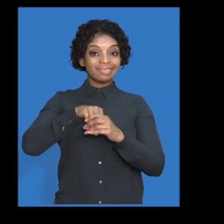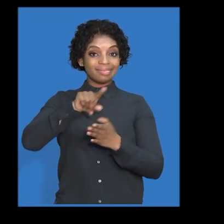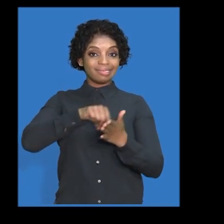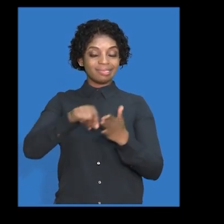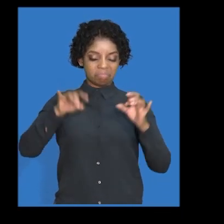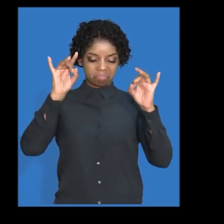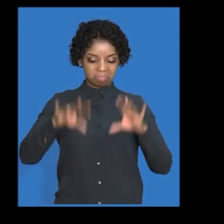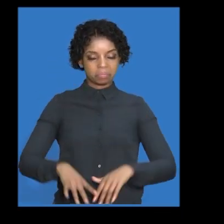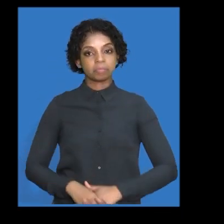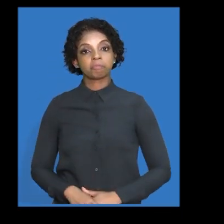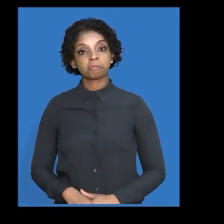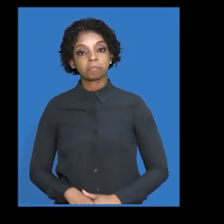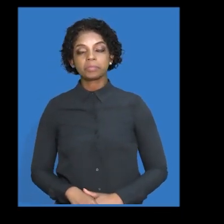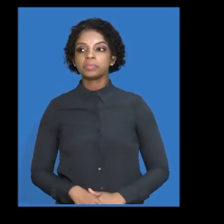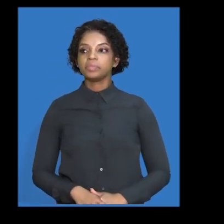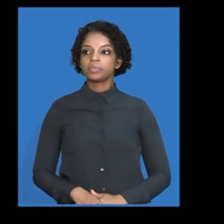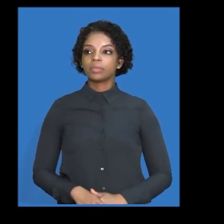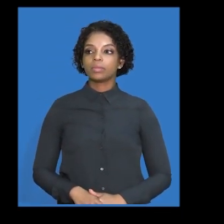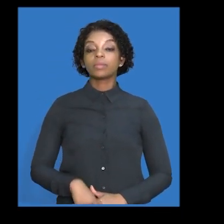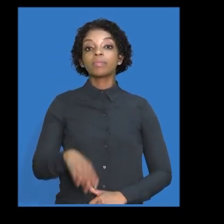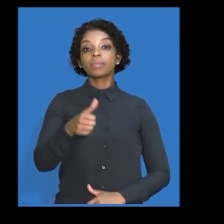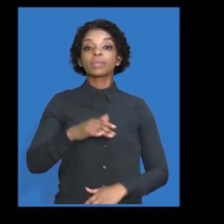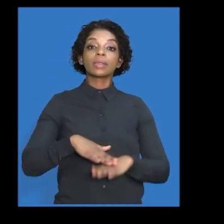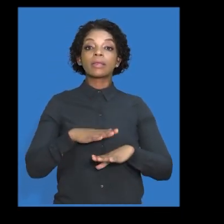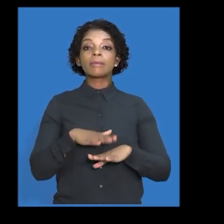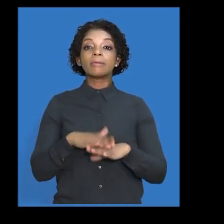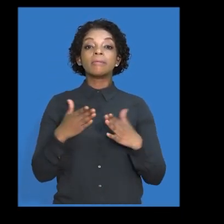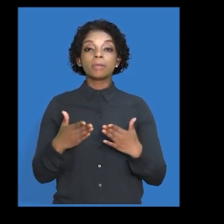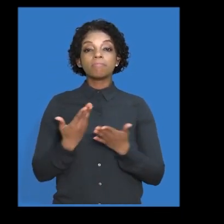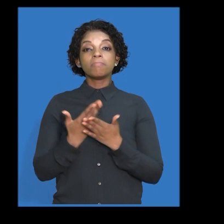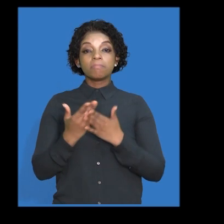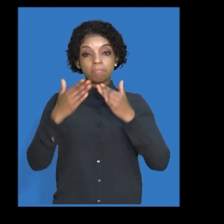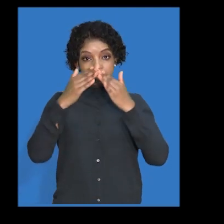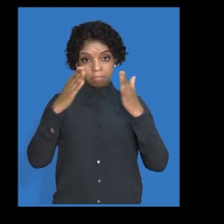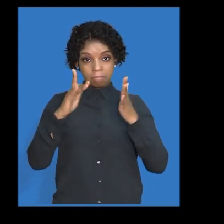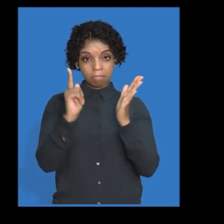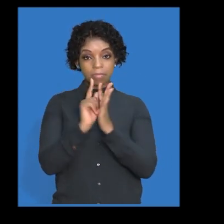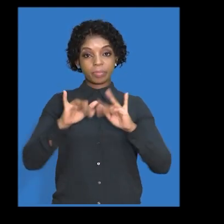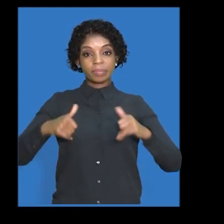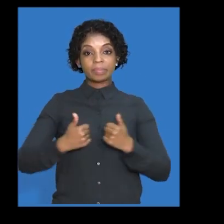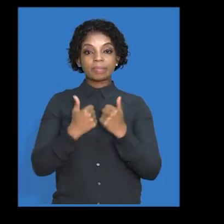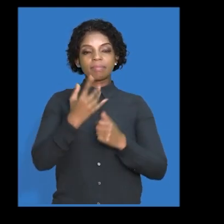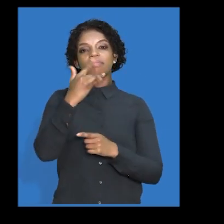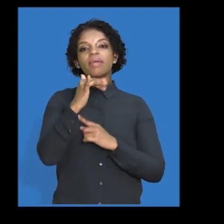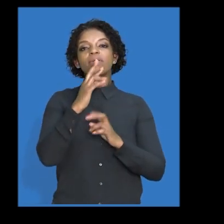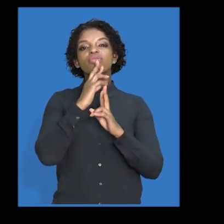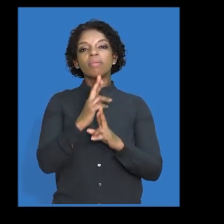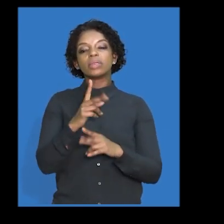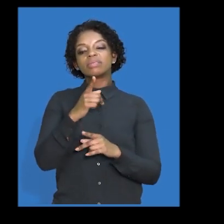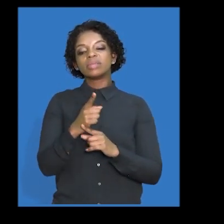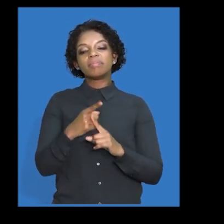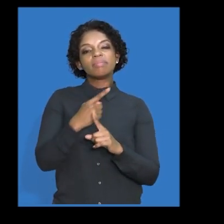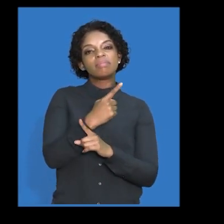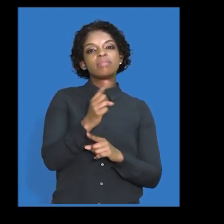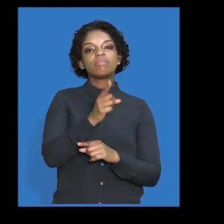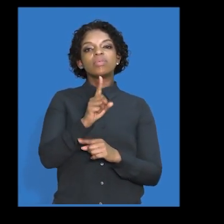Right. Another one for management failure. Management may be open to legal challenges if their reports do not comply with the King Code. You